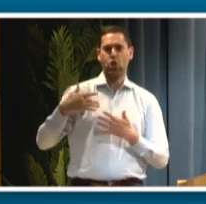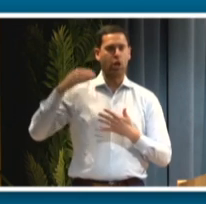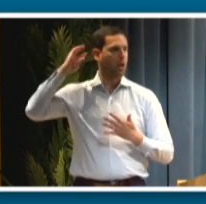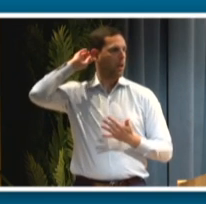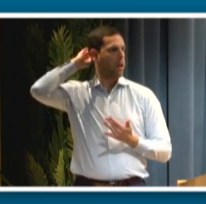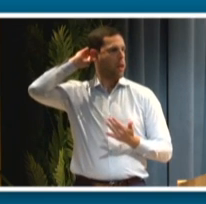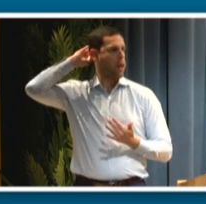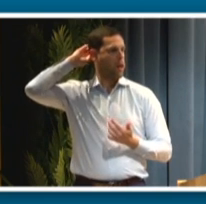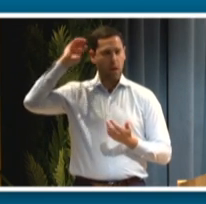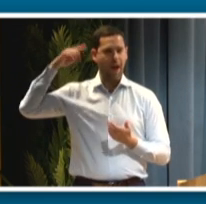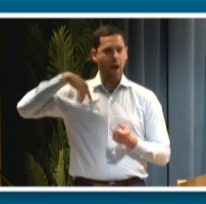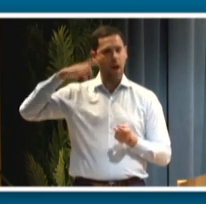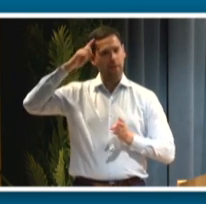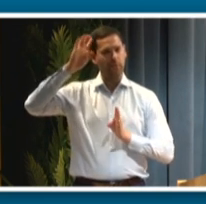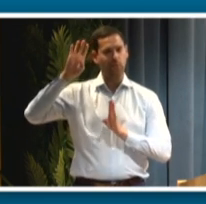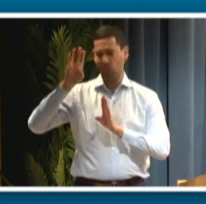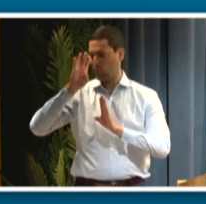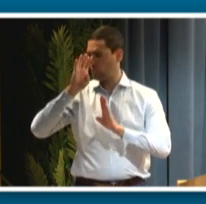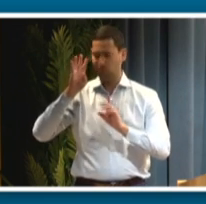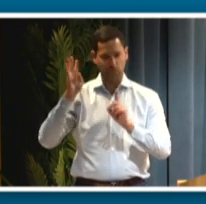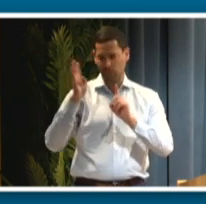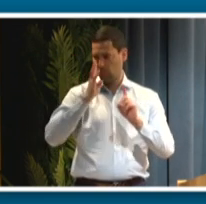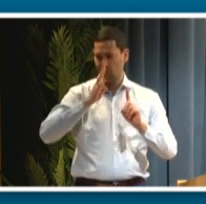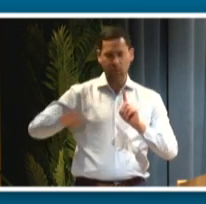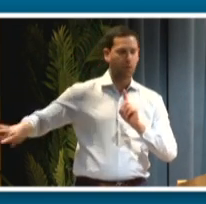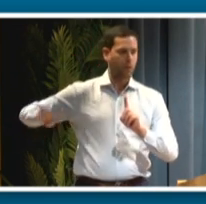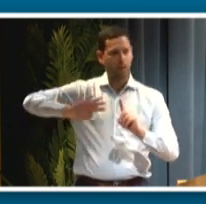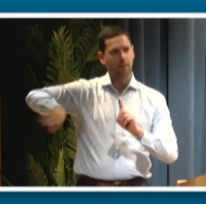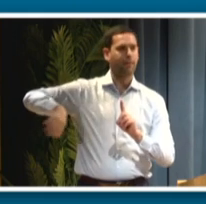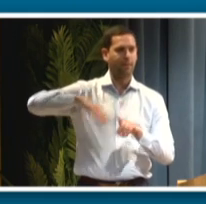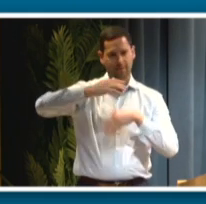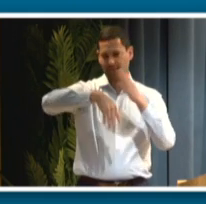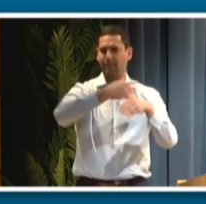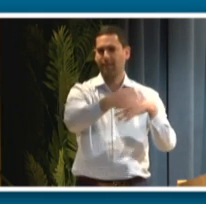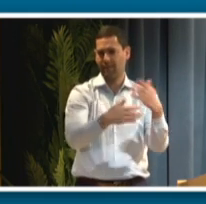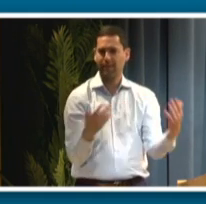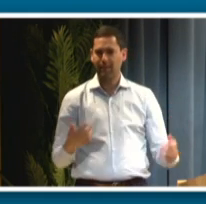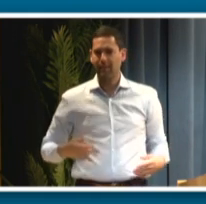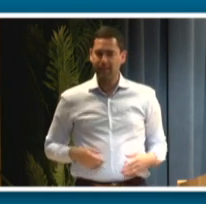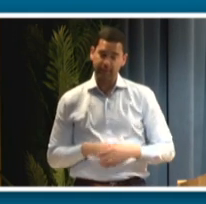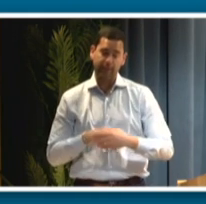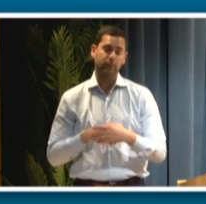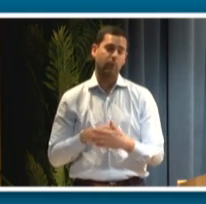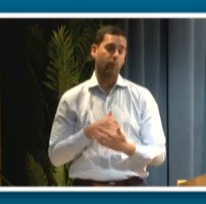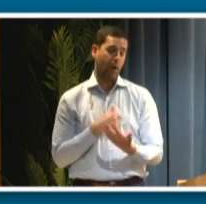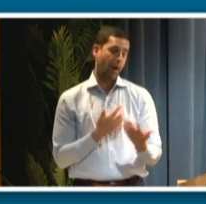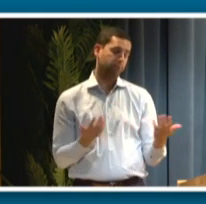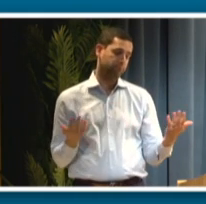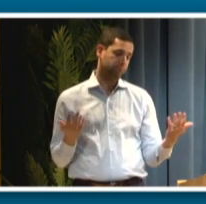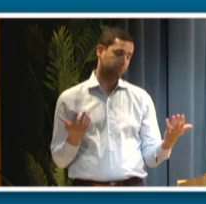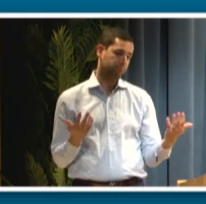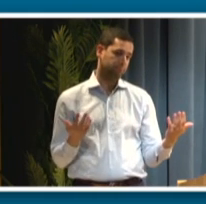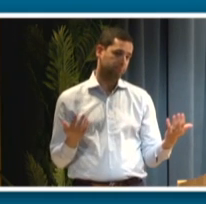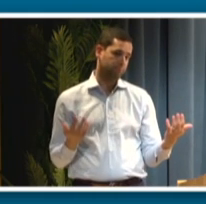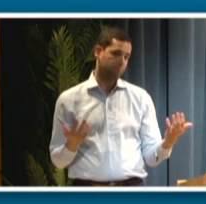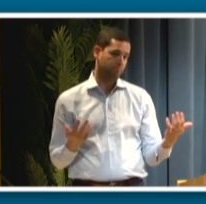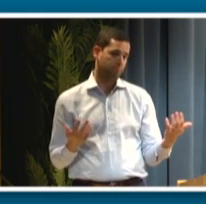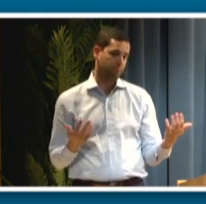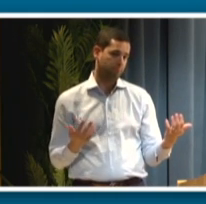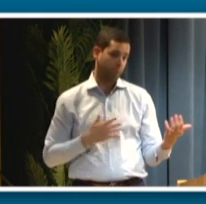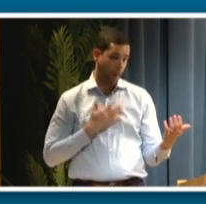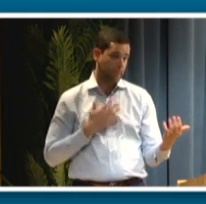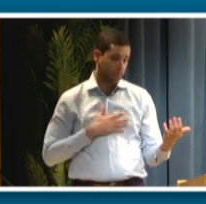thing, this is enough to sort of push you over the edge. And so I'm grateful to have produced what I've produced, but it comes at